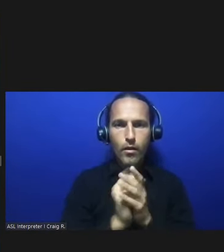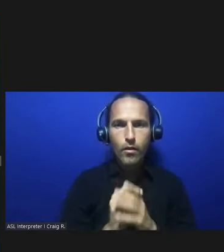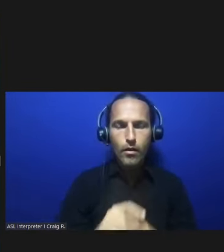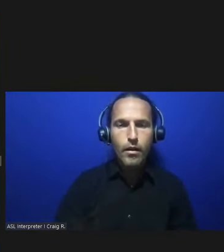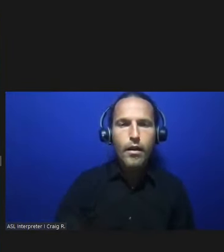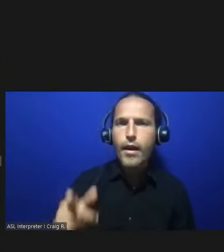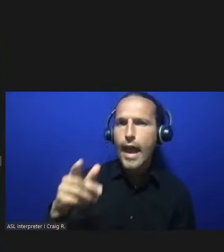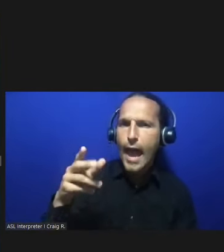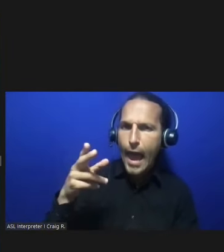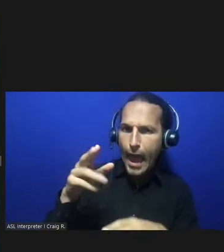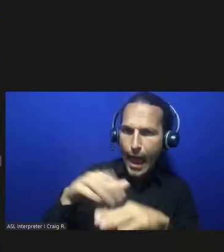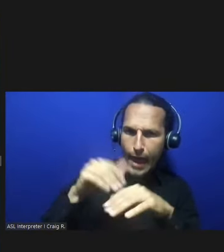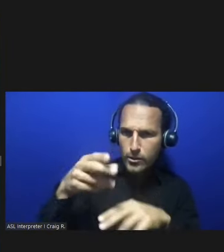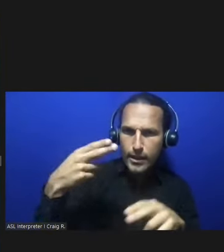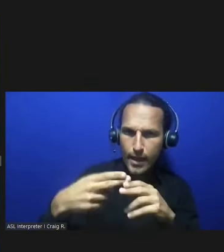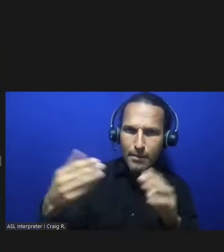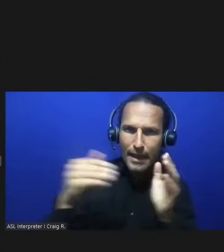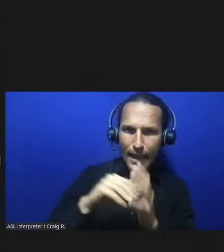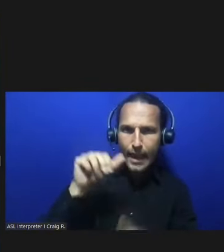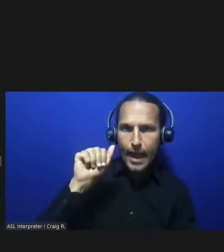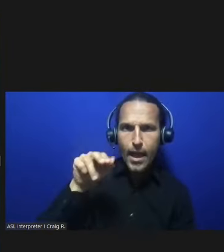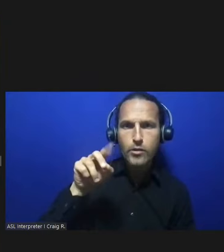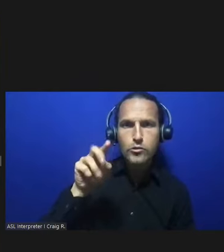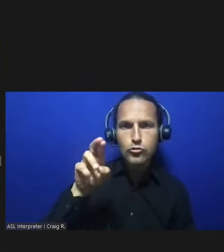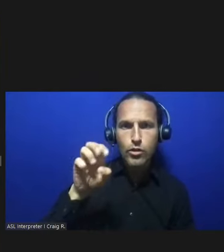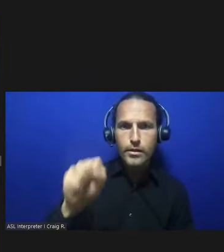Andreas Piedrahita.